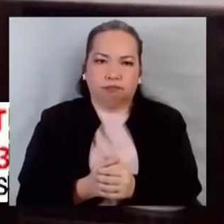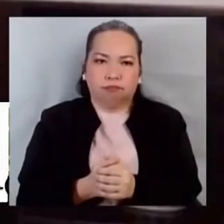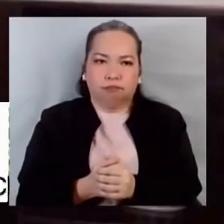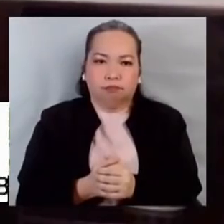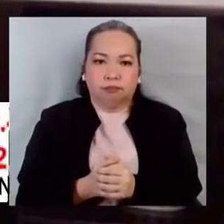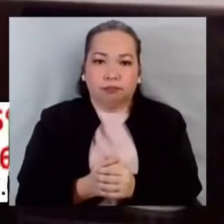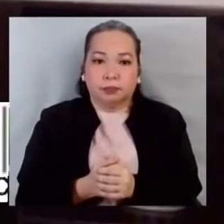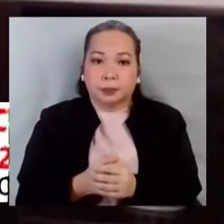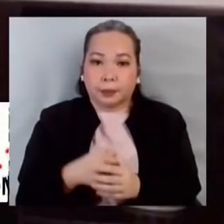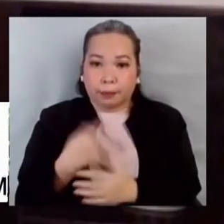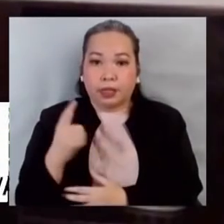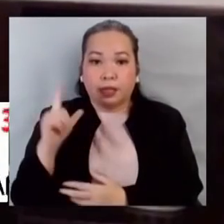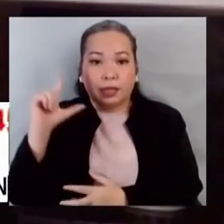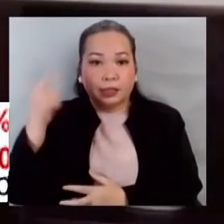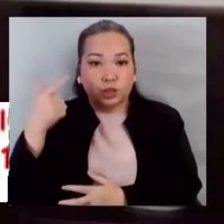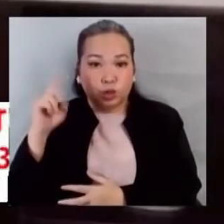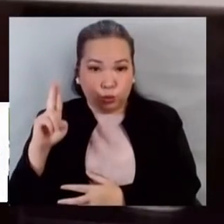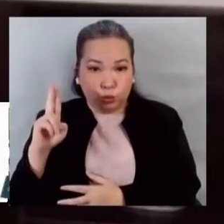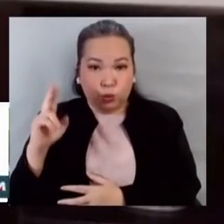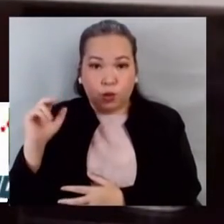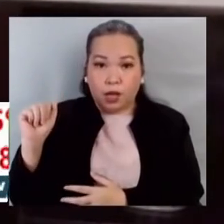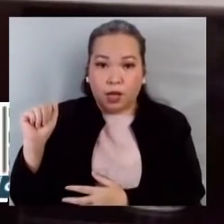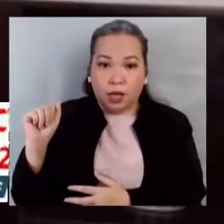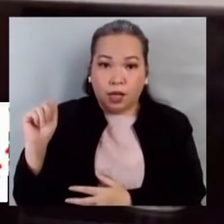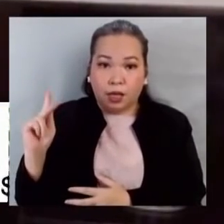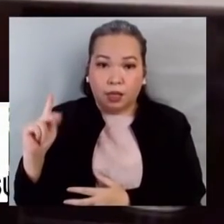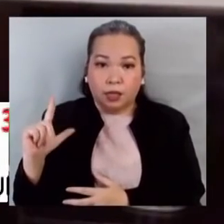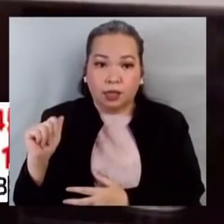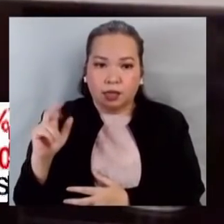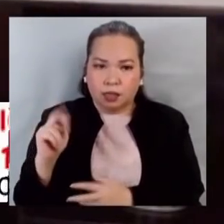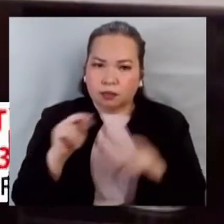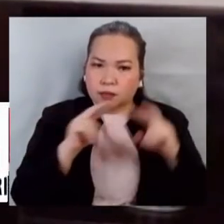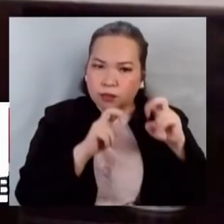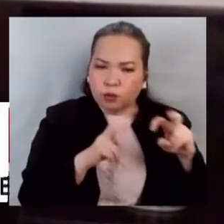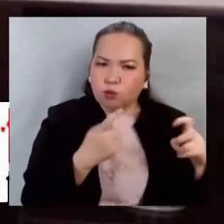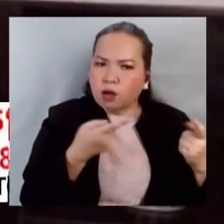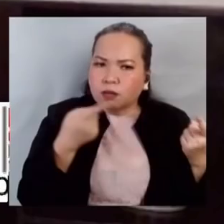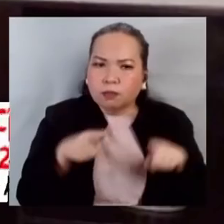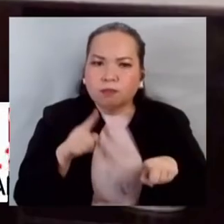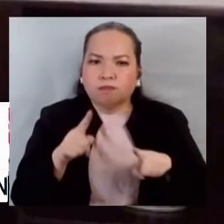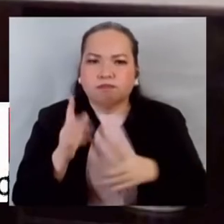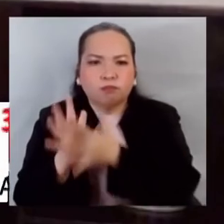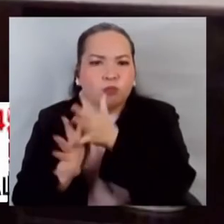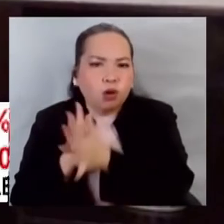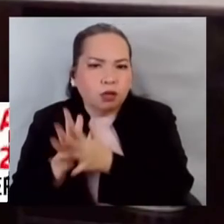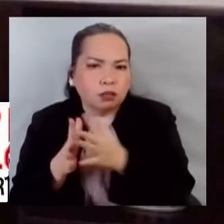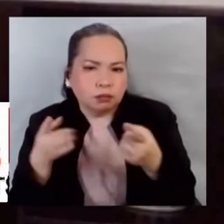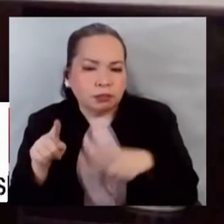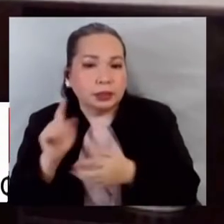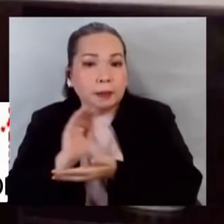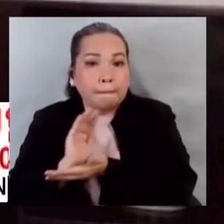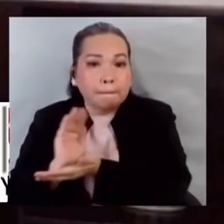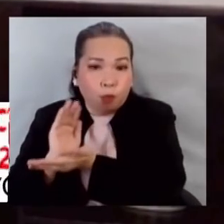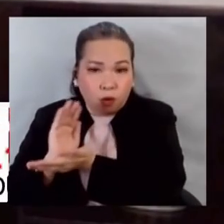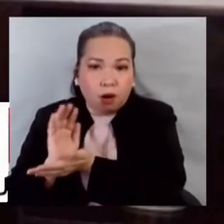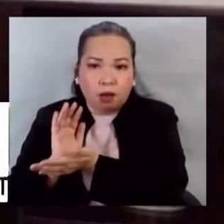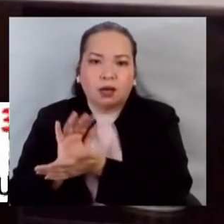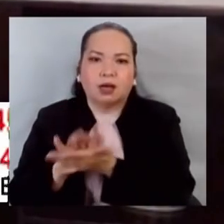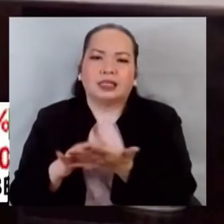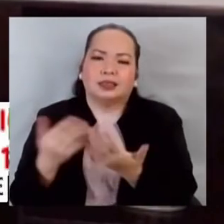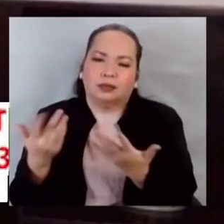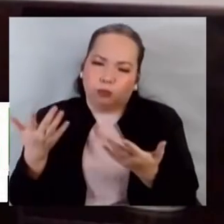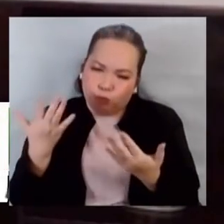The local government of Aklan probing the recent holding of parties in Boracay, which are believed to have led to the surge